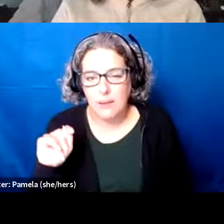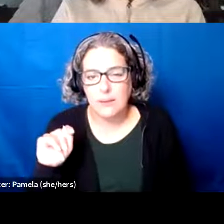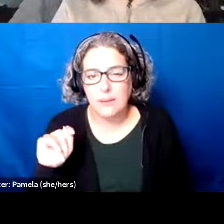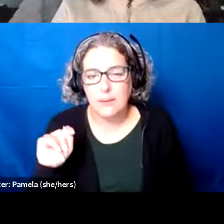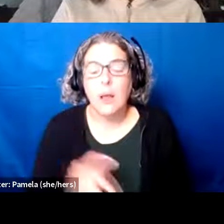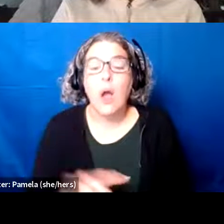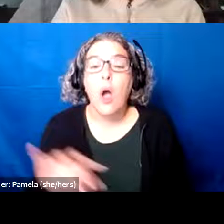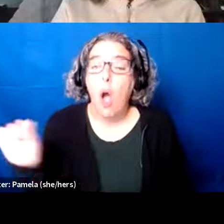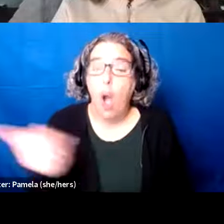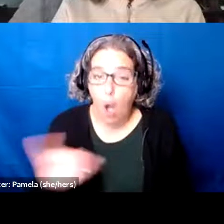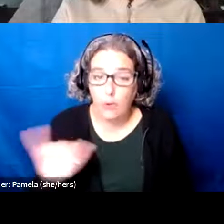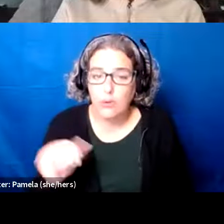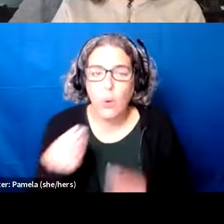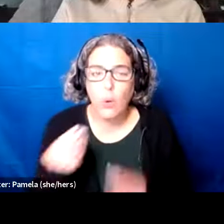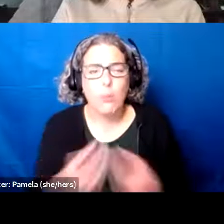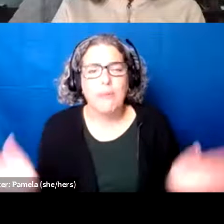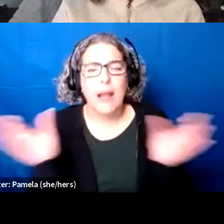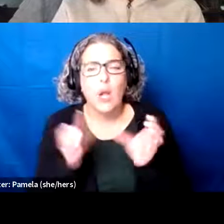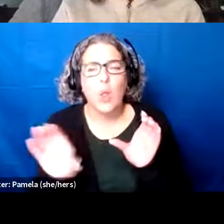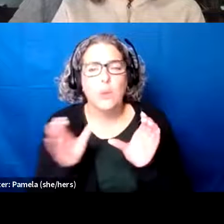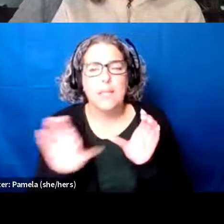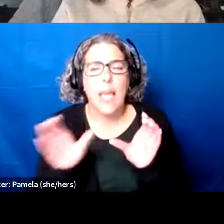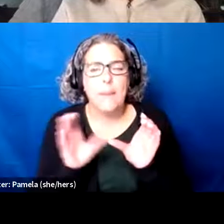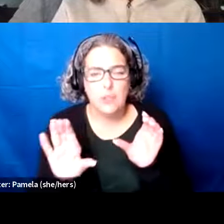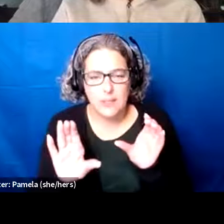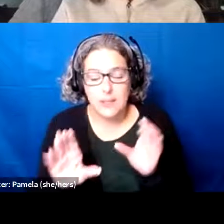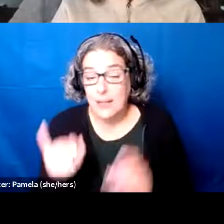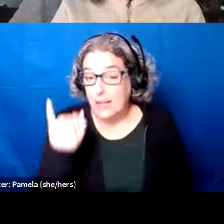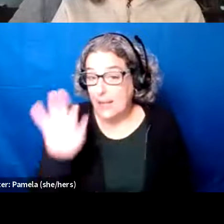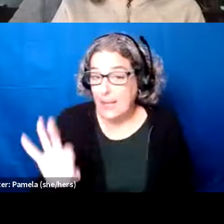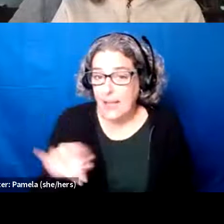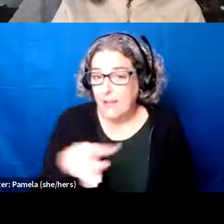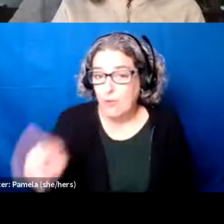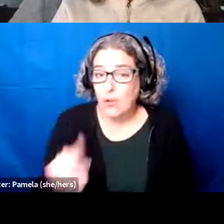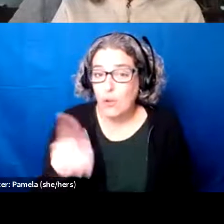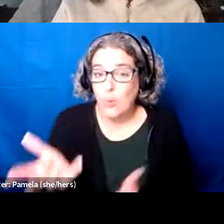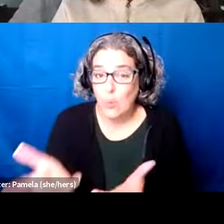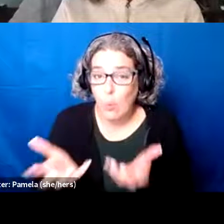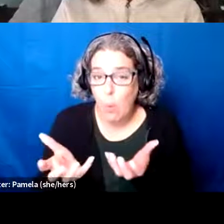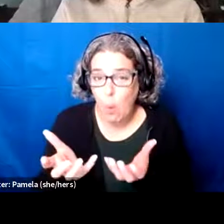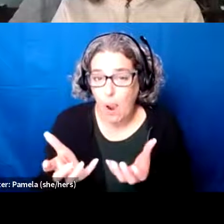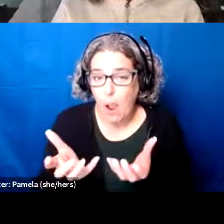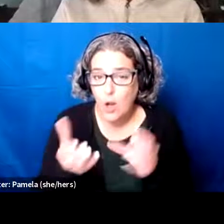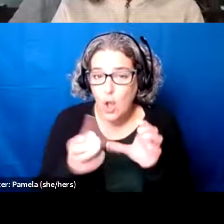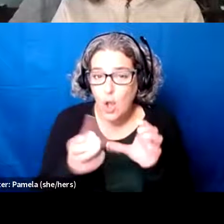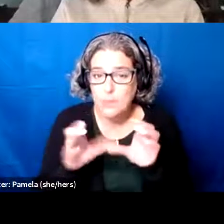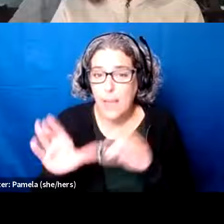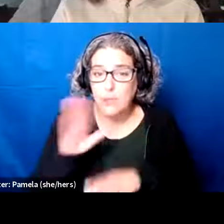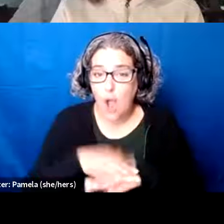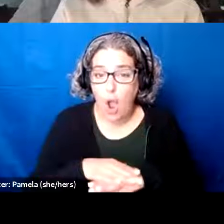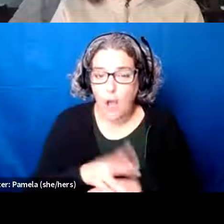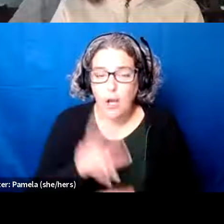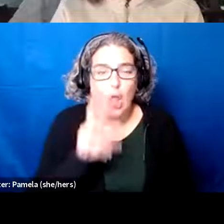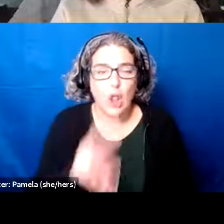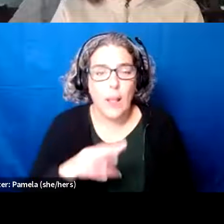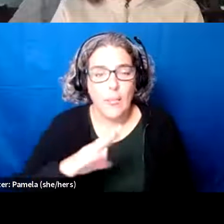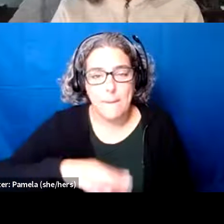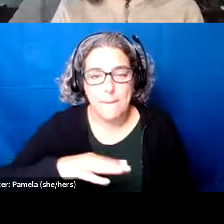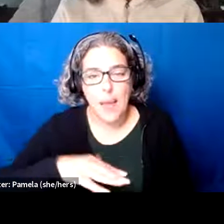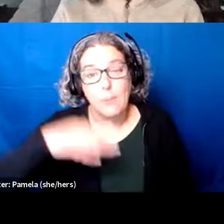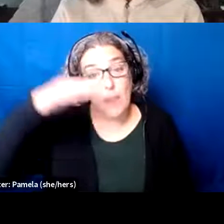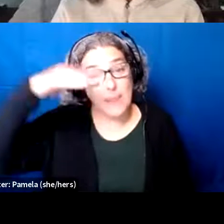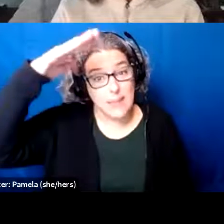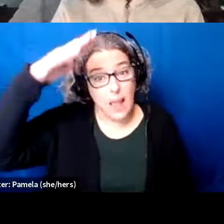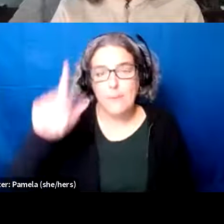closed captioning. If you need that, go on your toolbar. There'll be